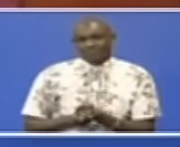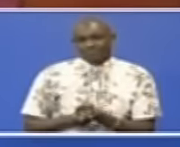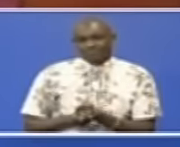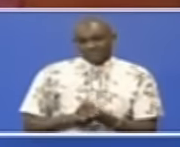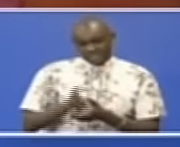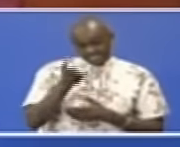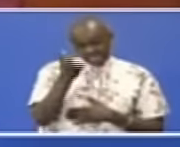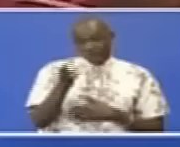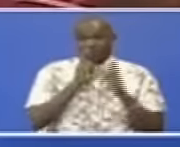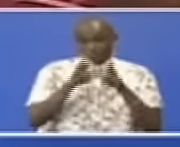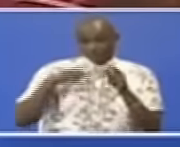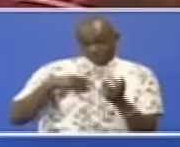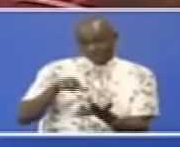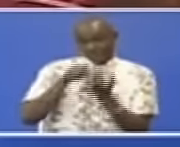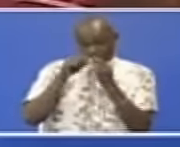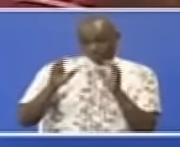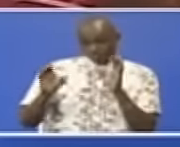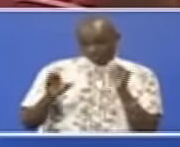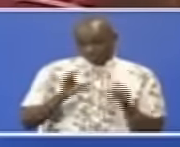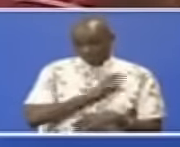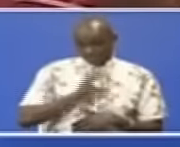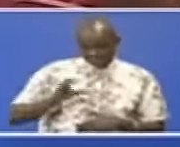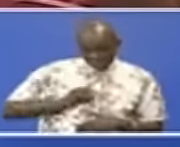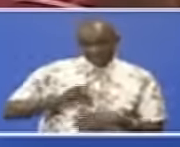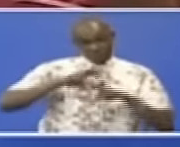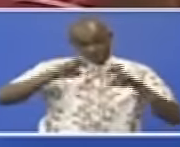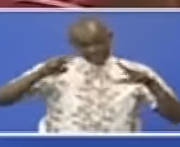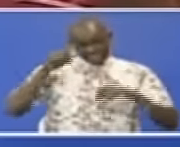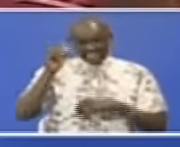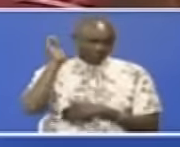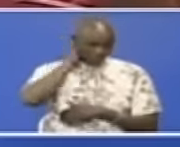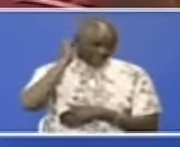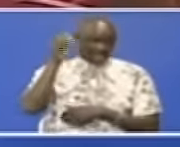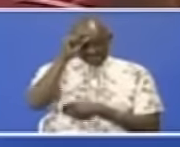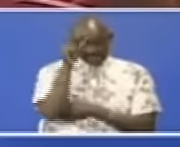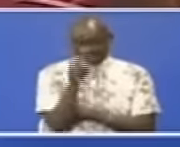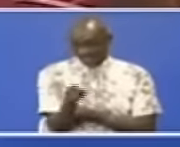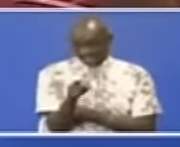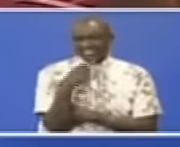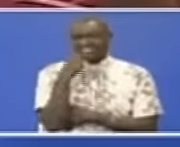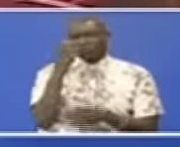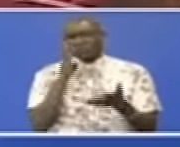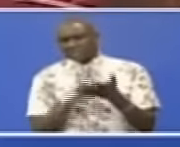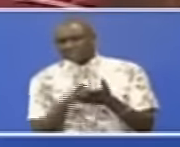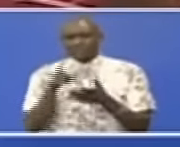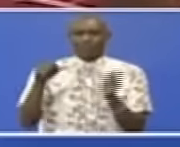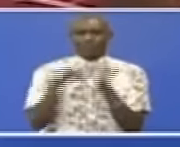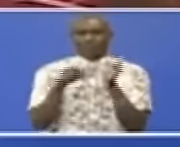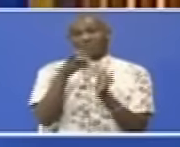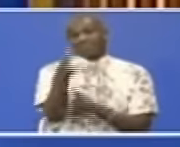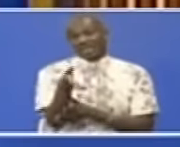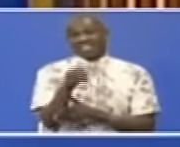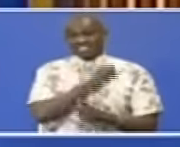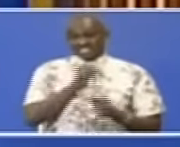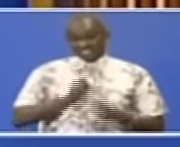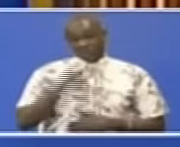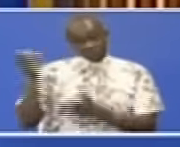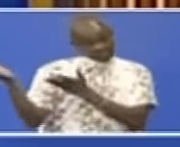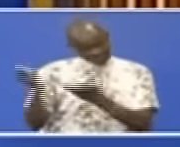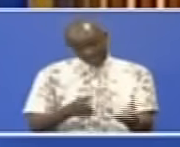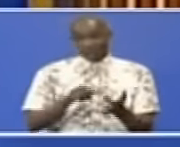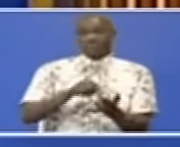Tabling of a report by the special committee investigating Muranga Governor Mwangi Wa Iria to the Senate witnessed some itches. Senators had been invited